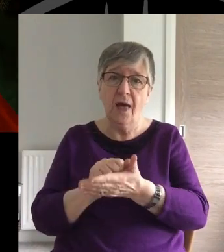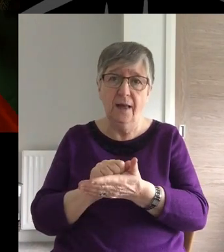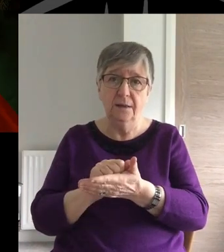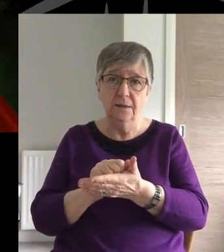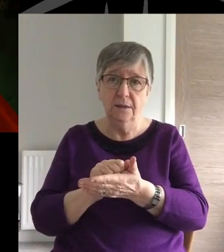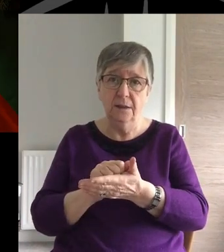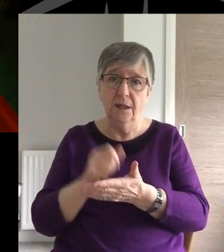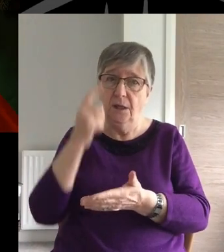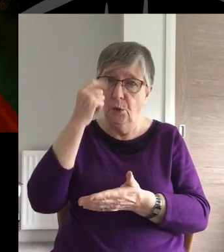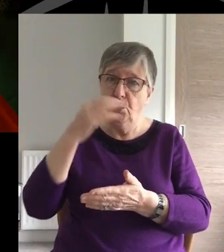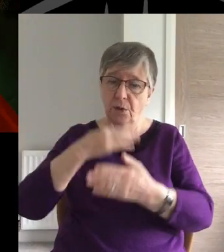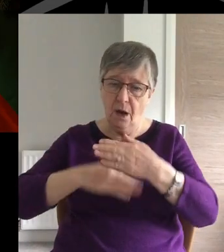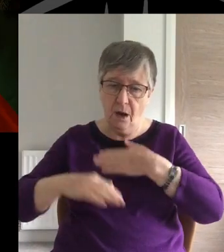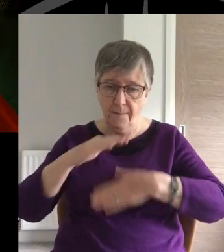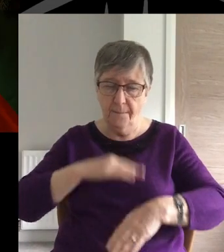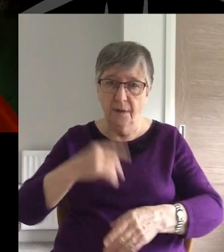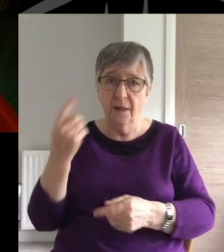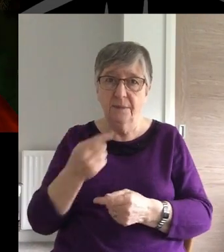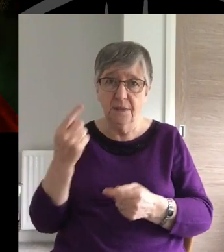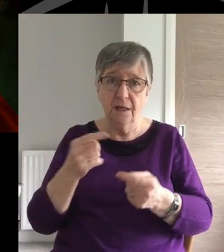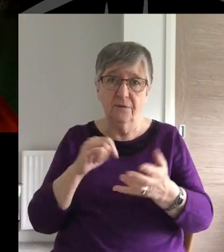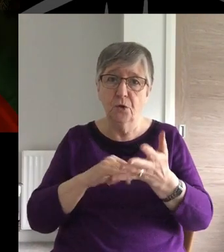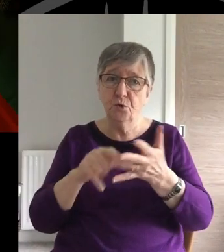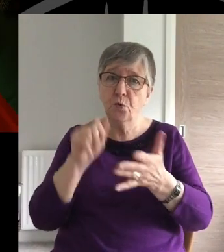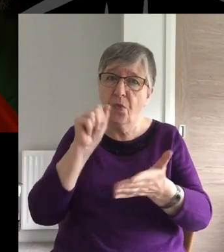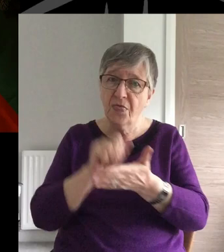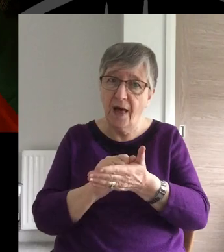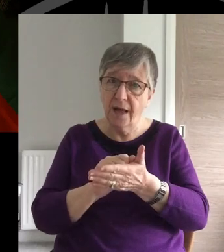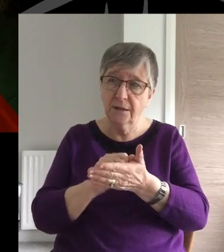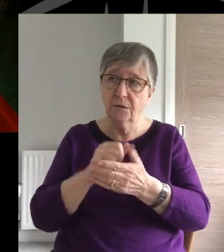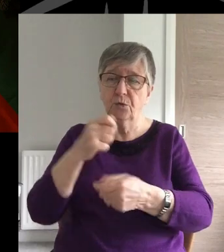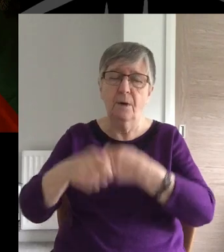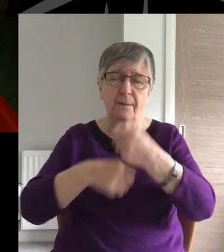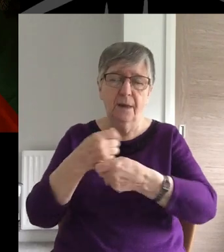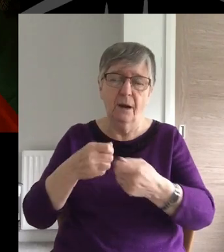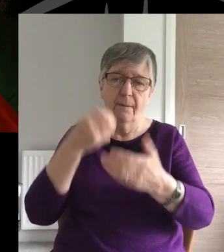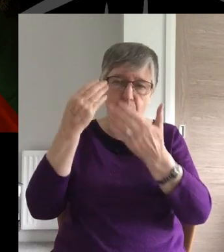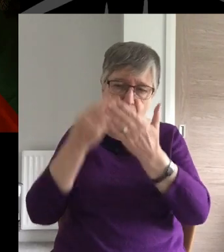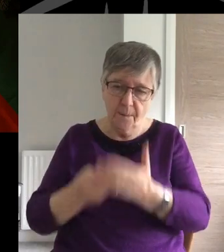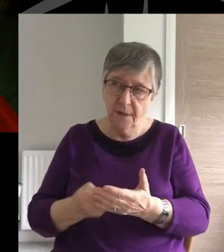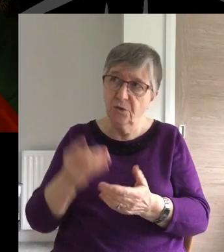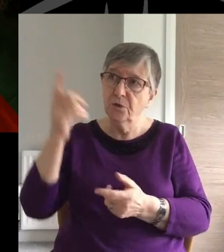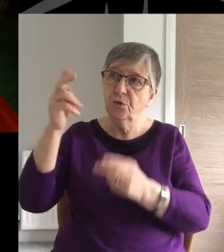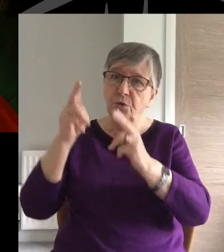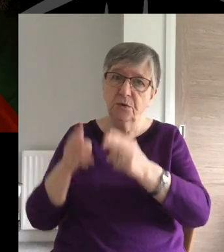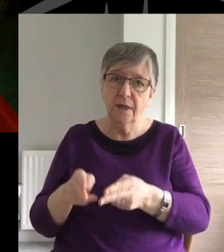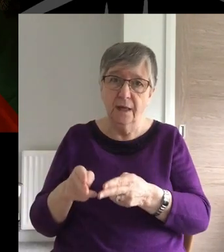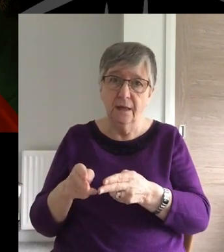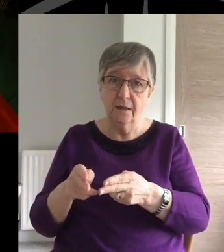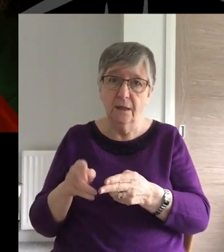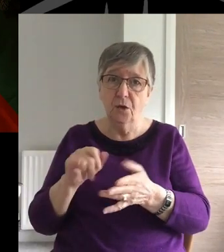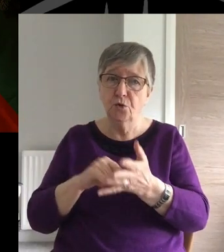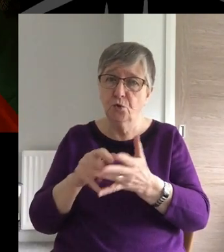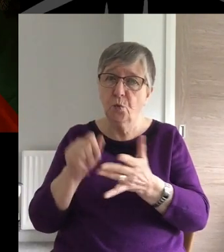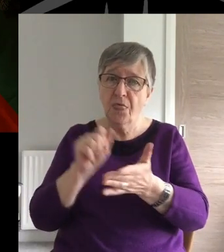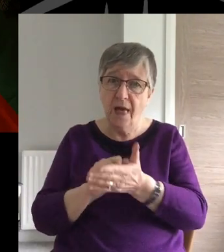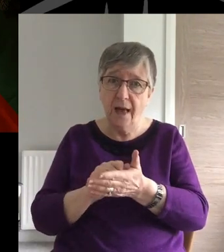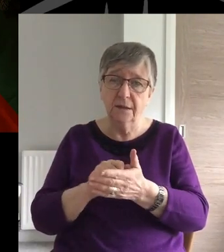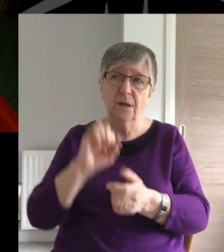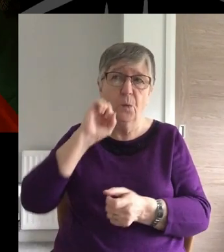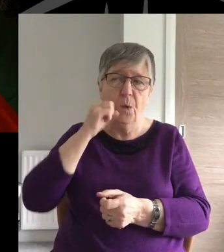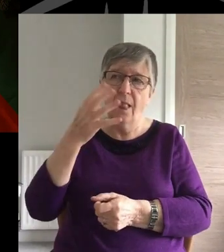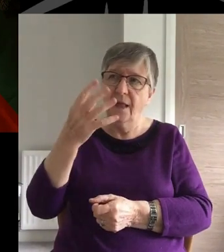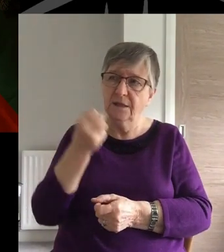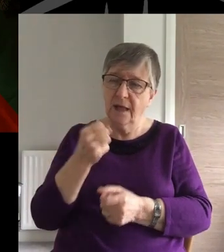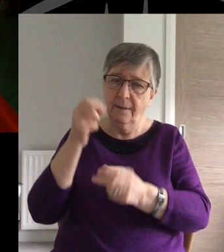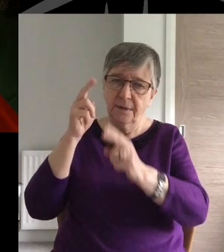that he could humble himself, so that he could become obedient to death, so that it could even be death on a